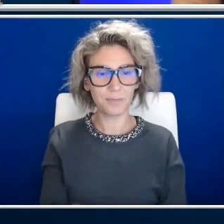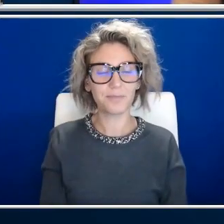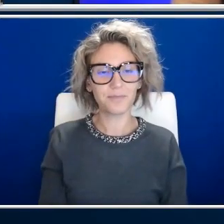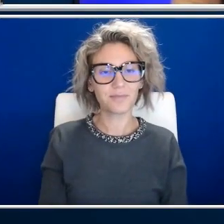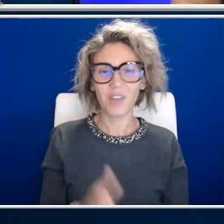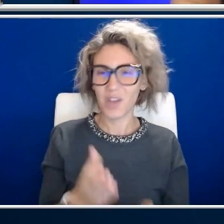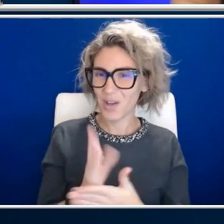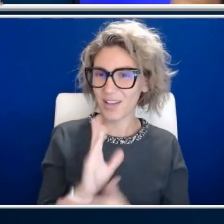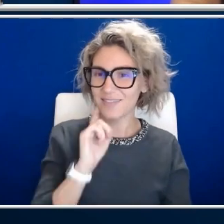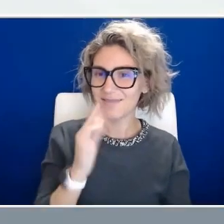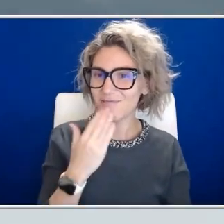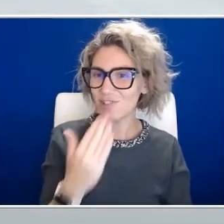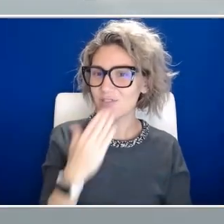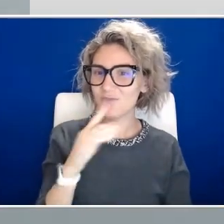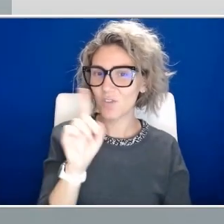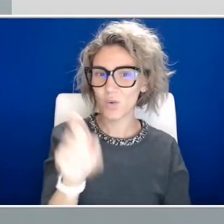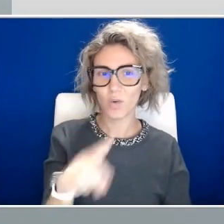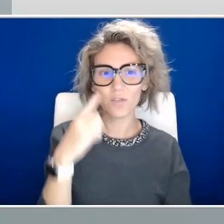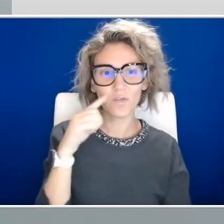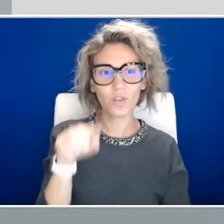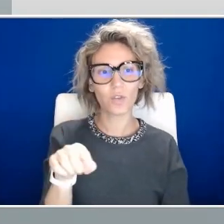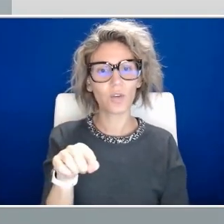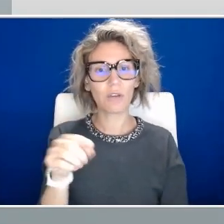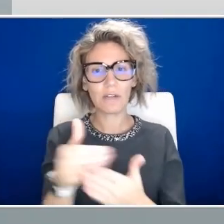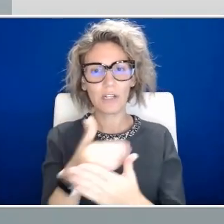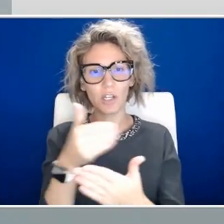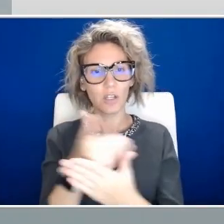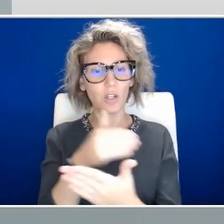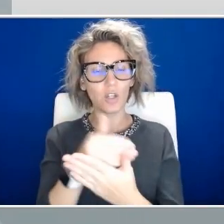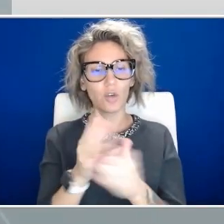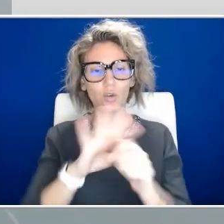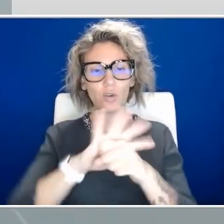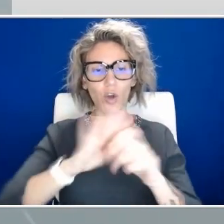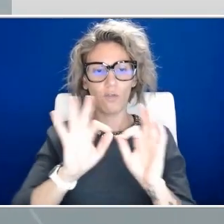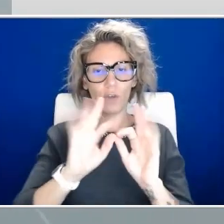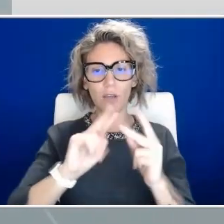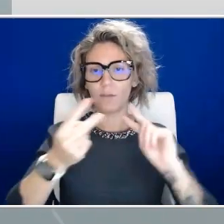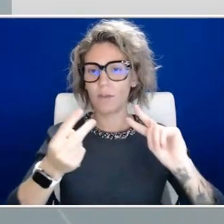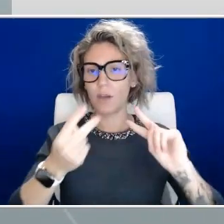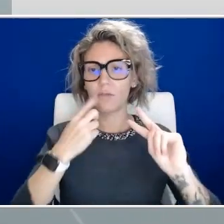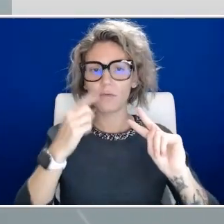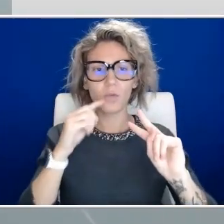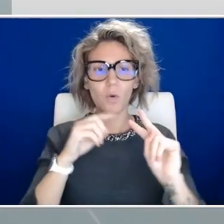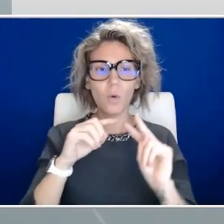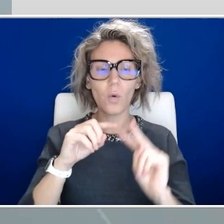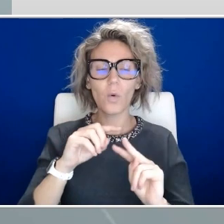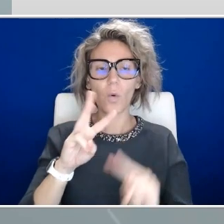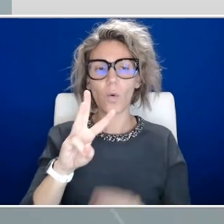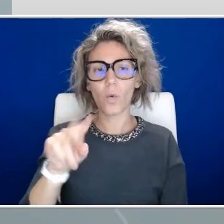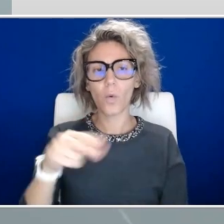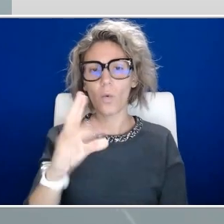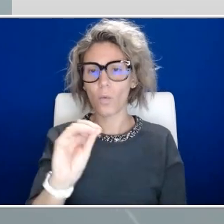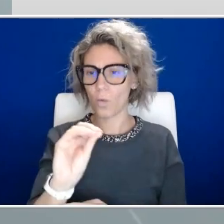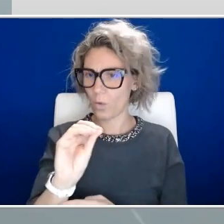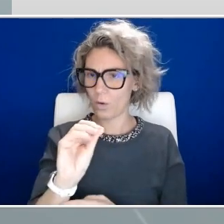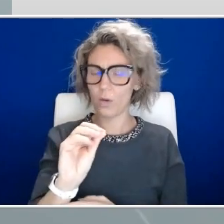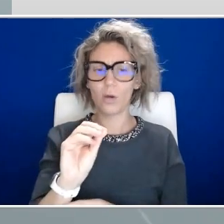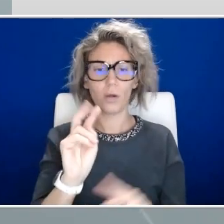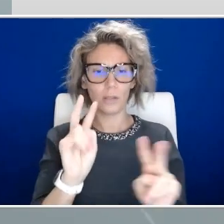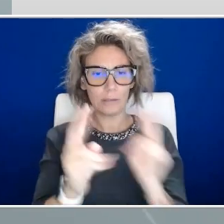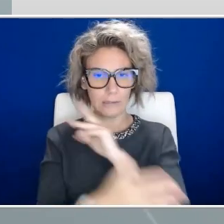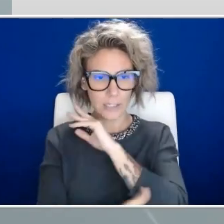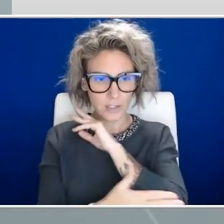I do have a question for you. So another new COVID variant out there. The World Health Organization has asked countries to monitor, I got to take a deep